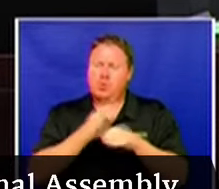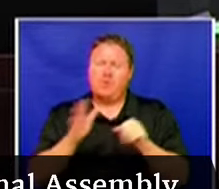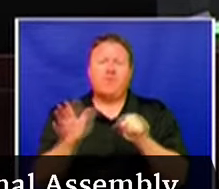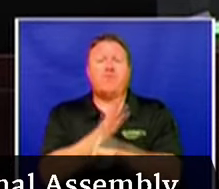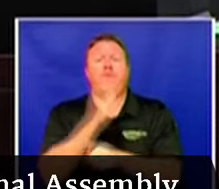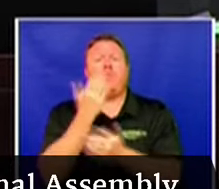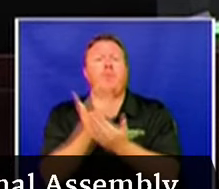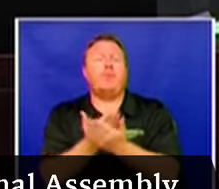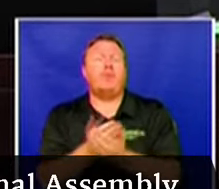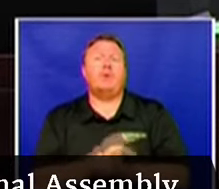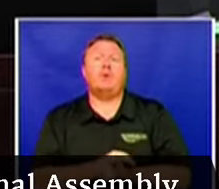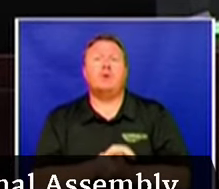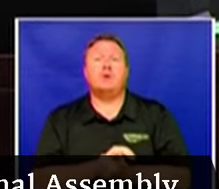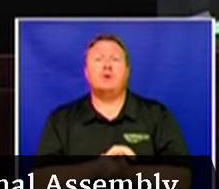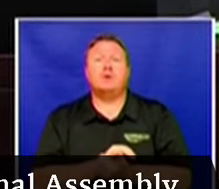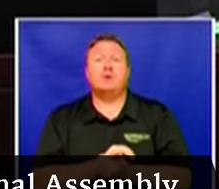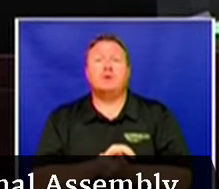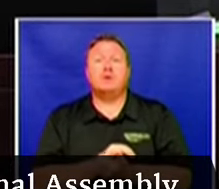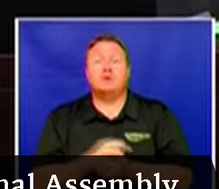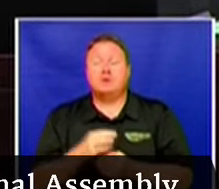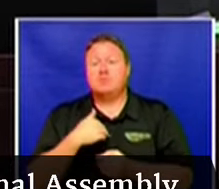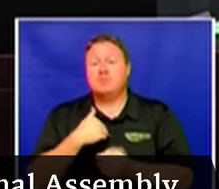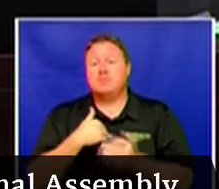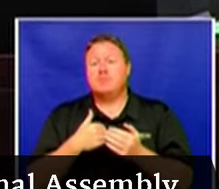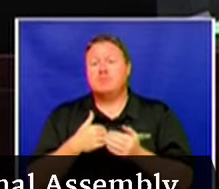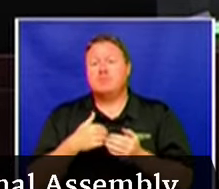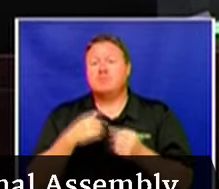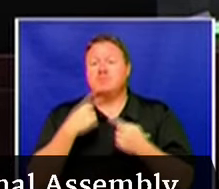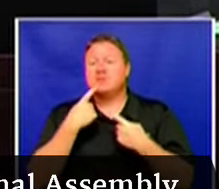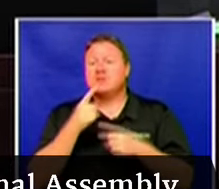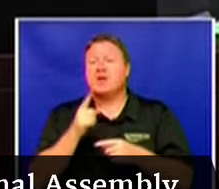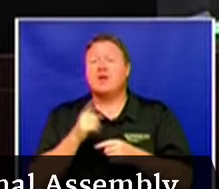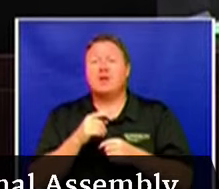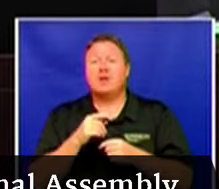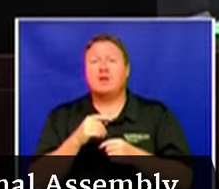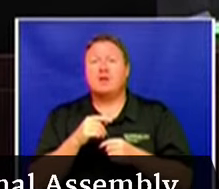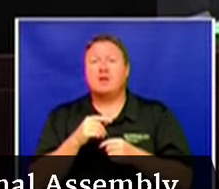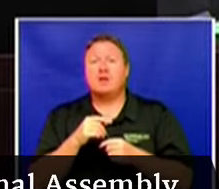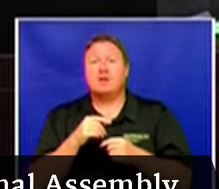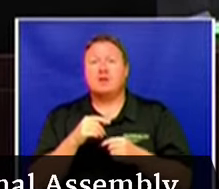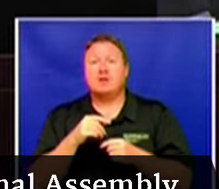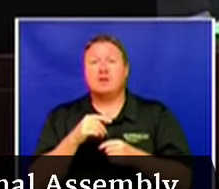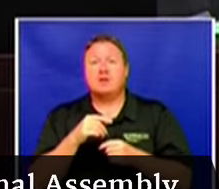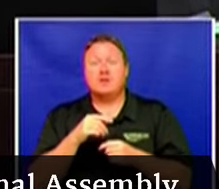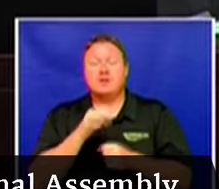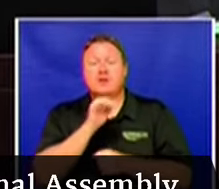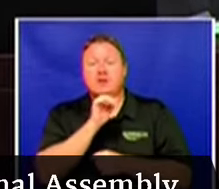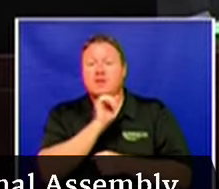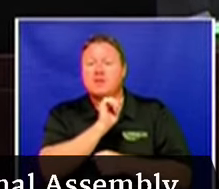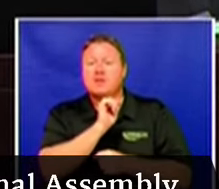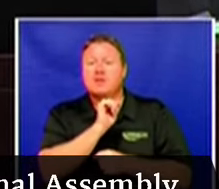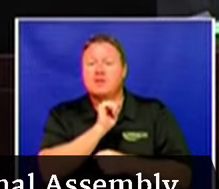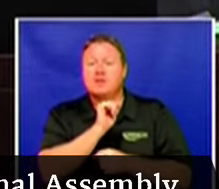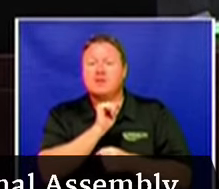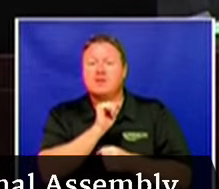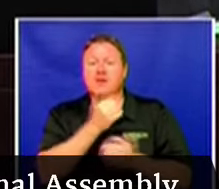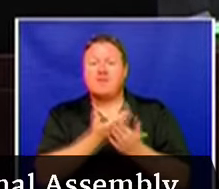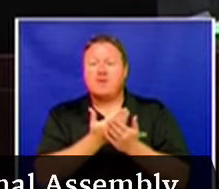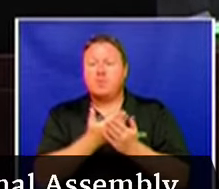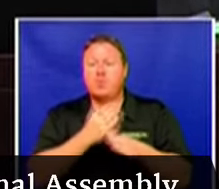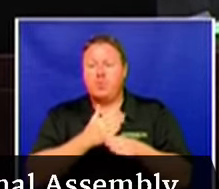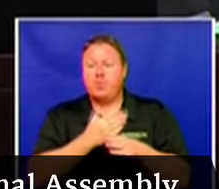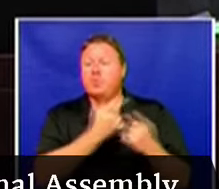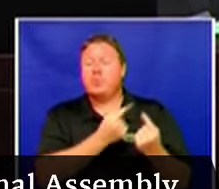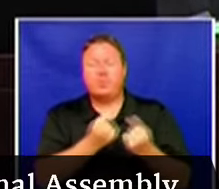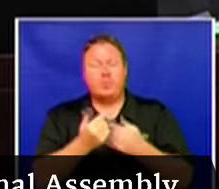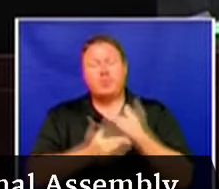tended to say that they need to be given that leeway completely, so that they do their work